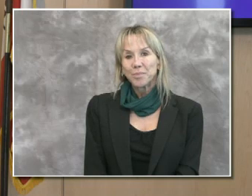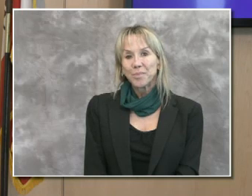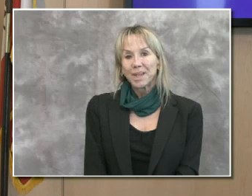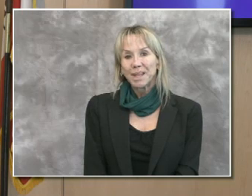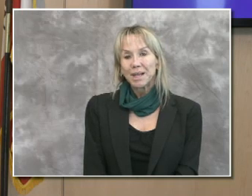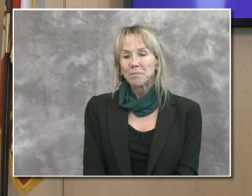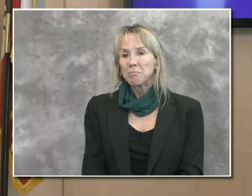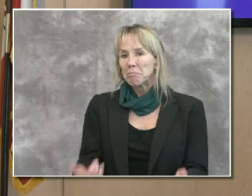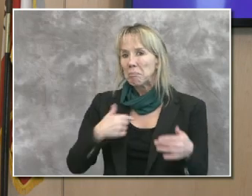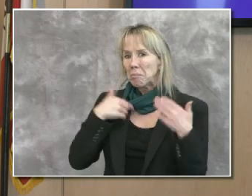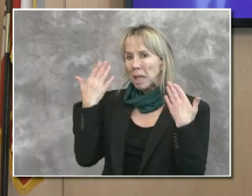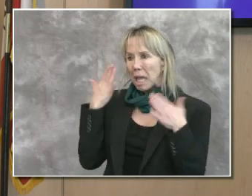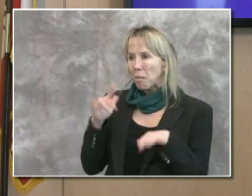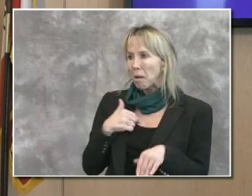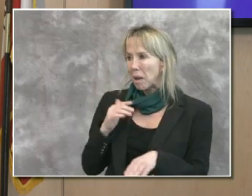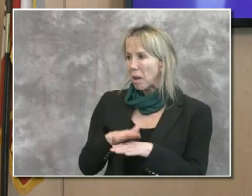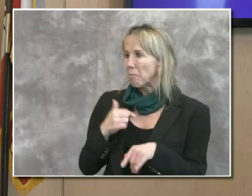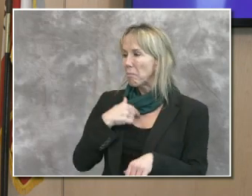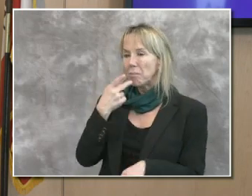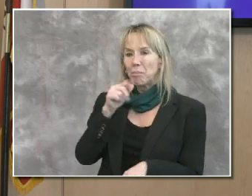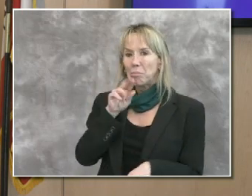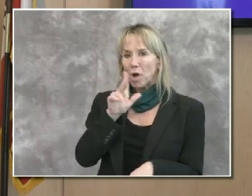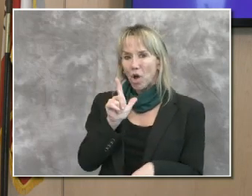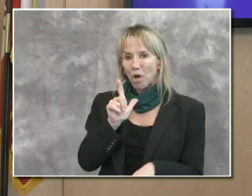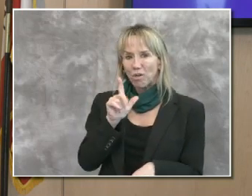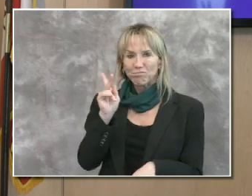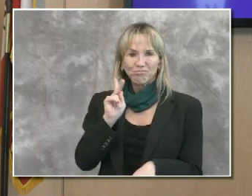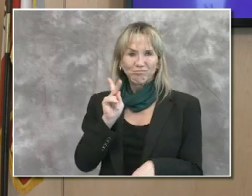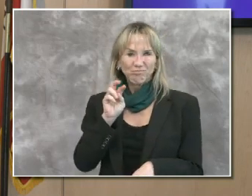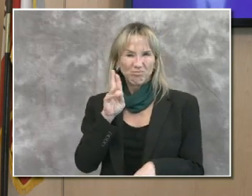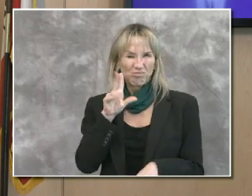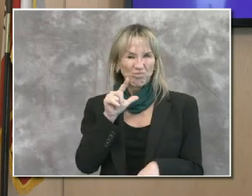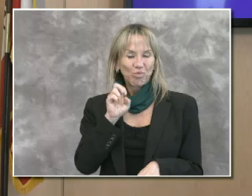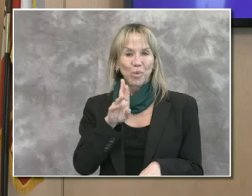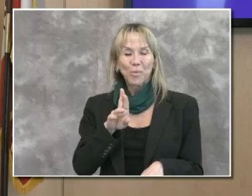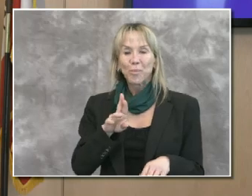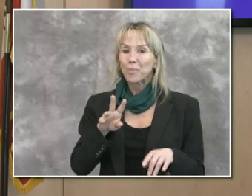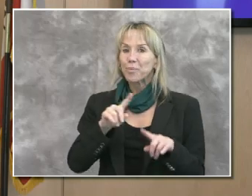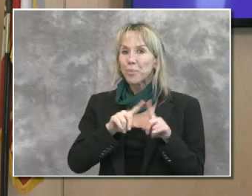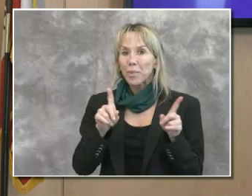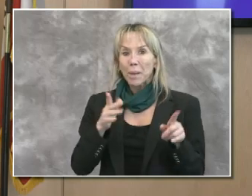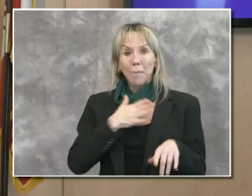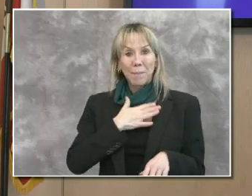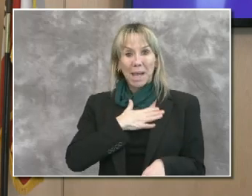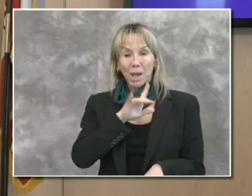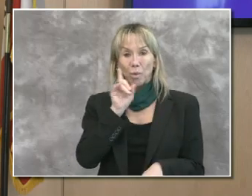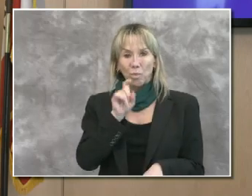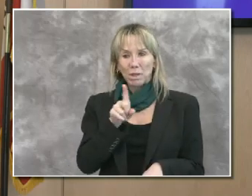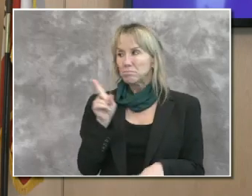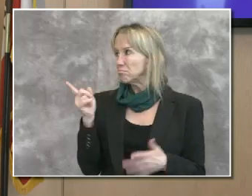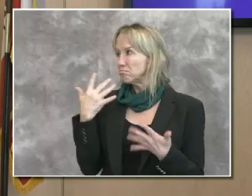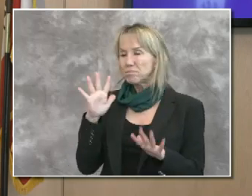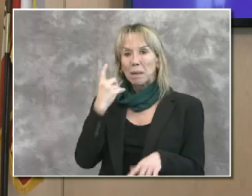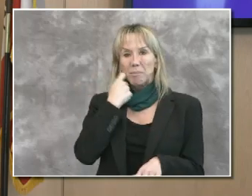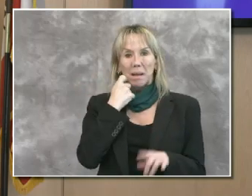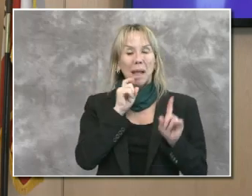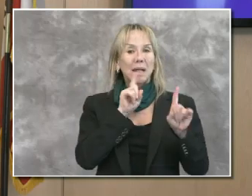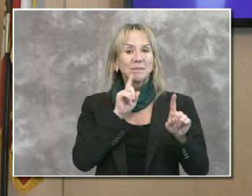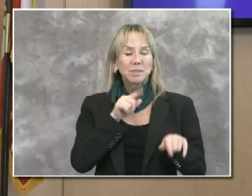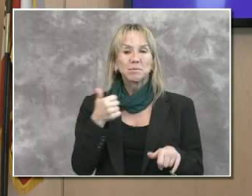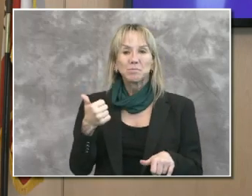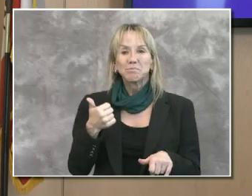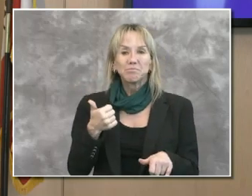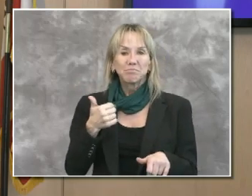Oh, I don't know if you had me on there. It's Paul Kruger. But my questions were answered last go around by my